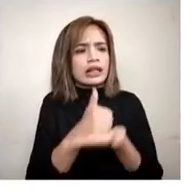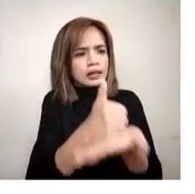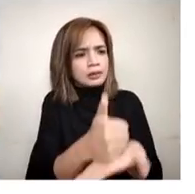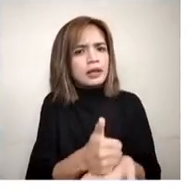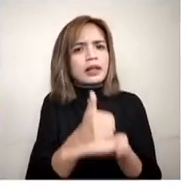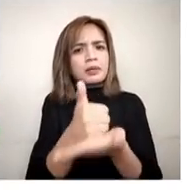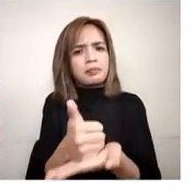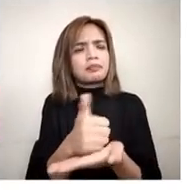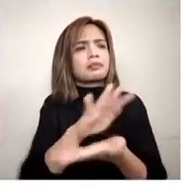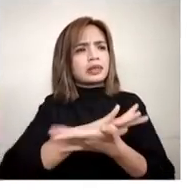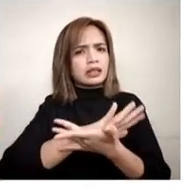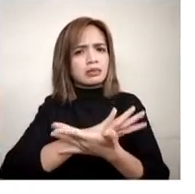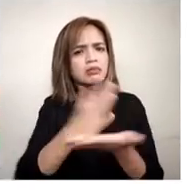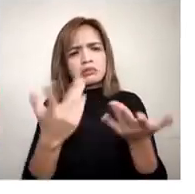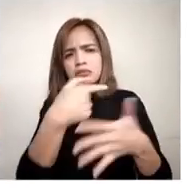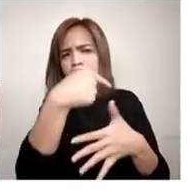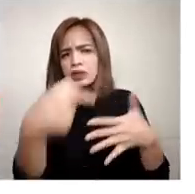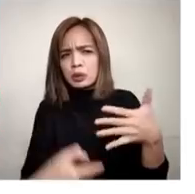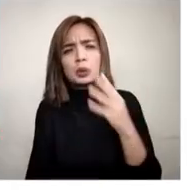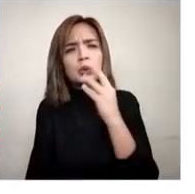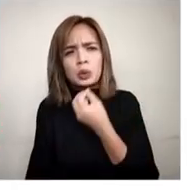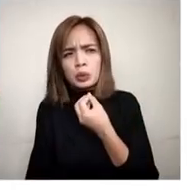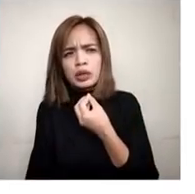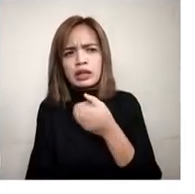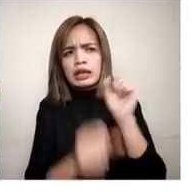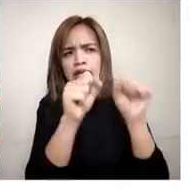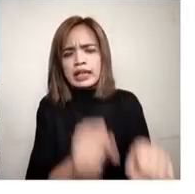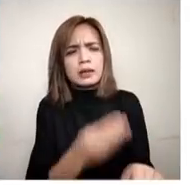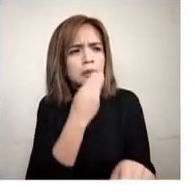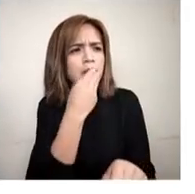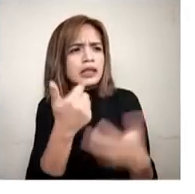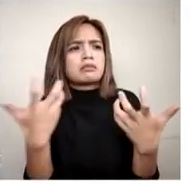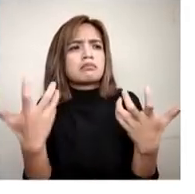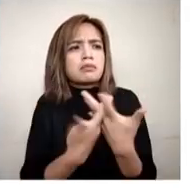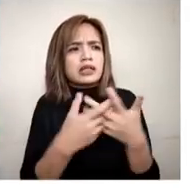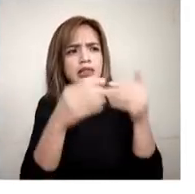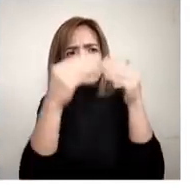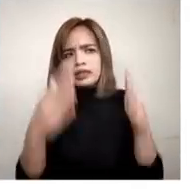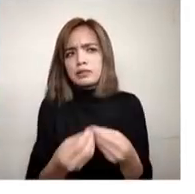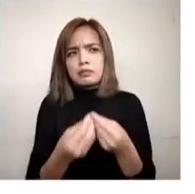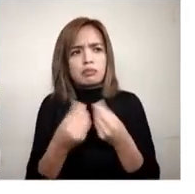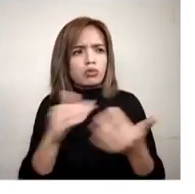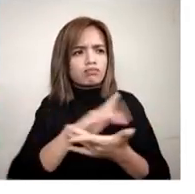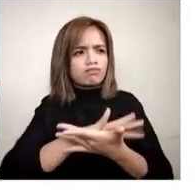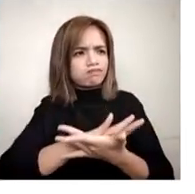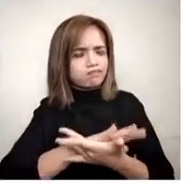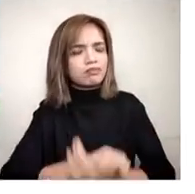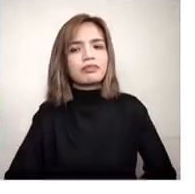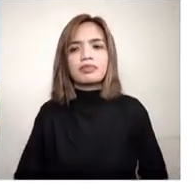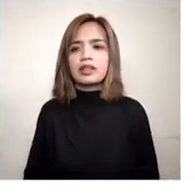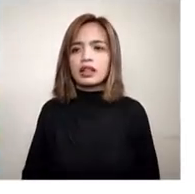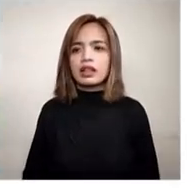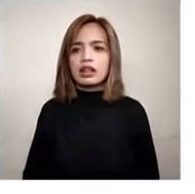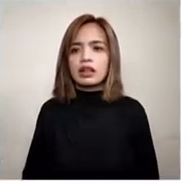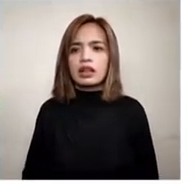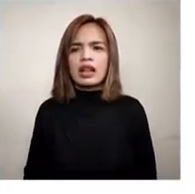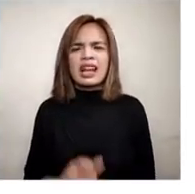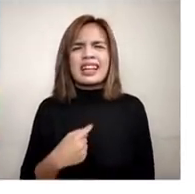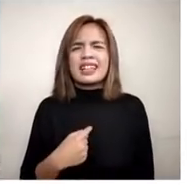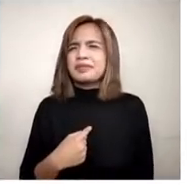those, what do you think can best shepherd the country out of this pandemic? I can't give